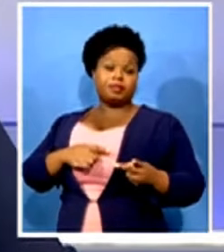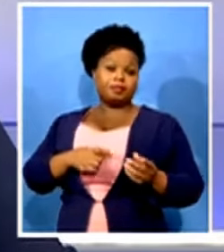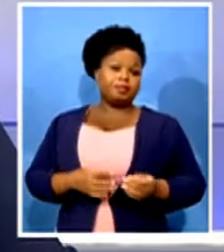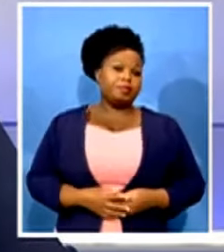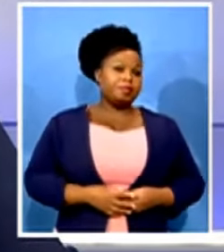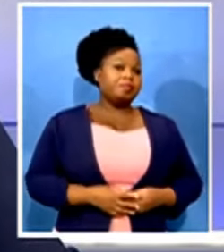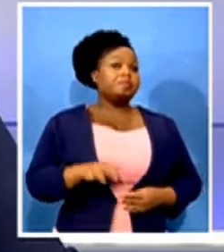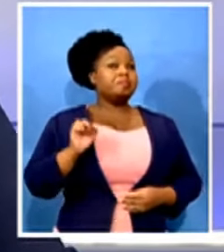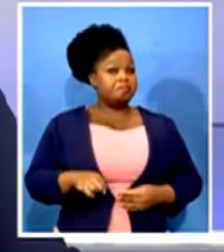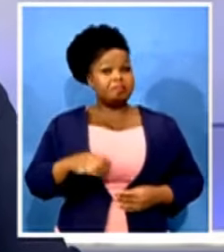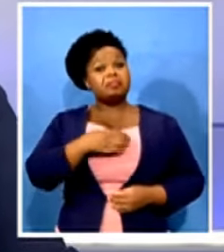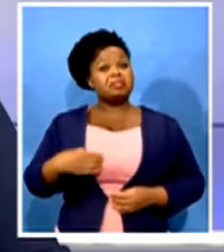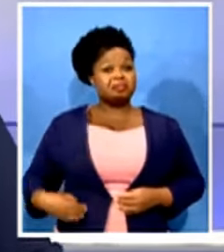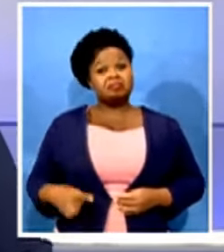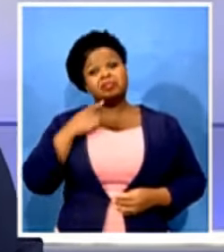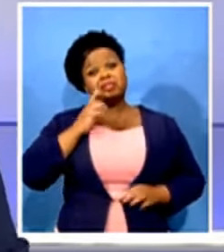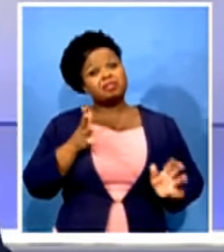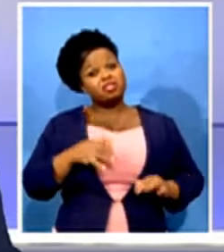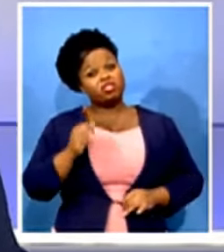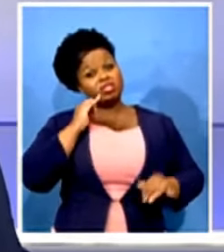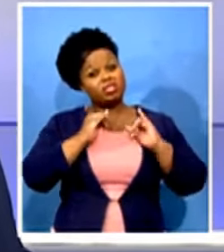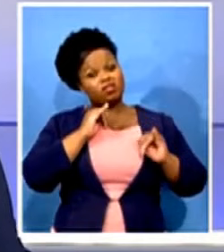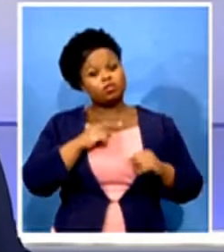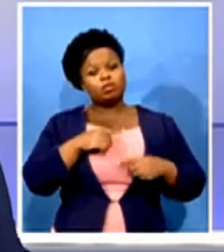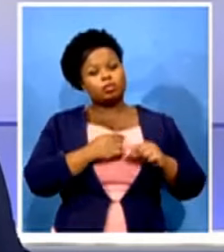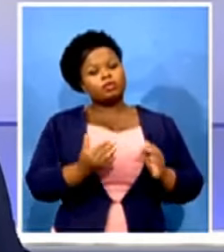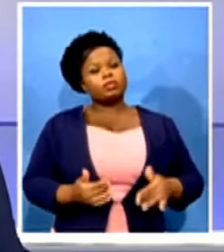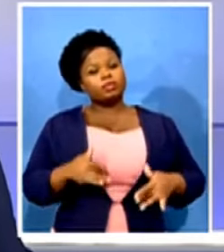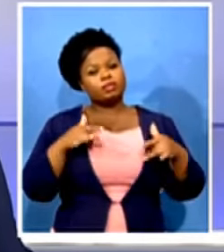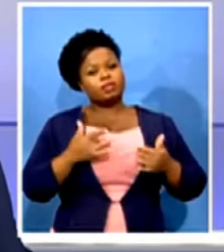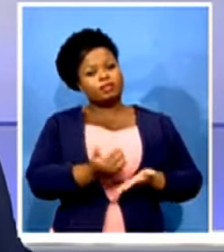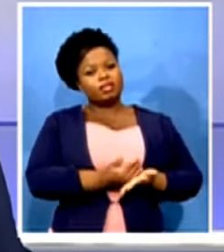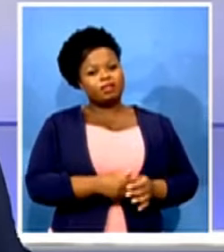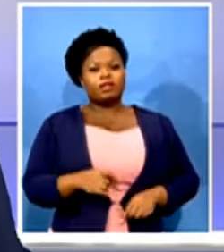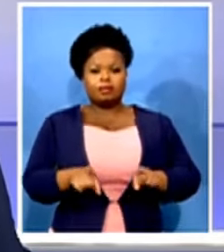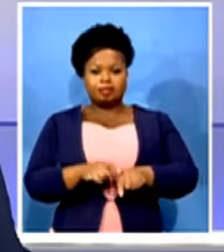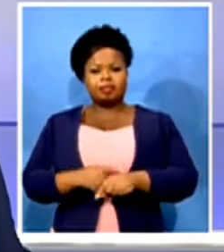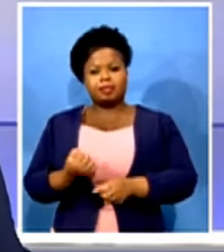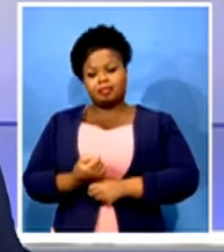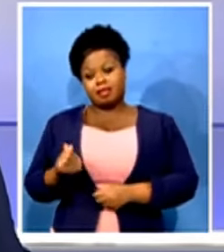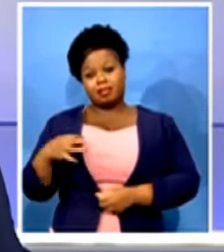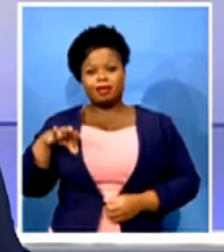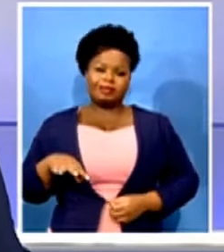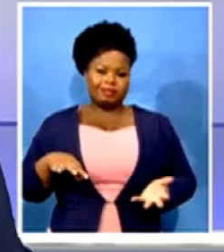that interview about saving lives and livelihoods, of course, different impacts. But Wendy, thanks again for talking to